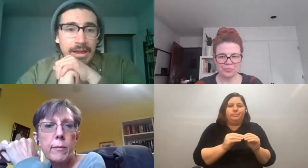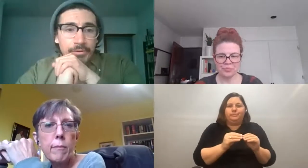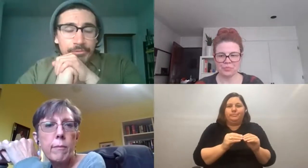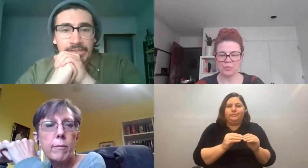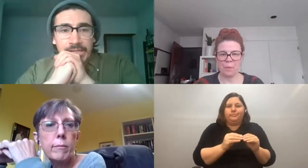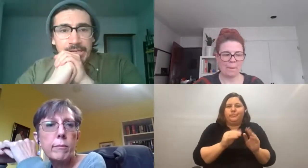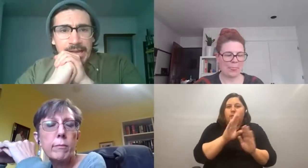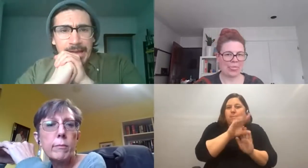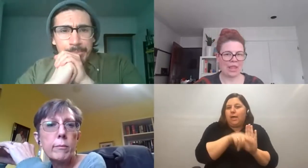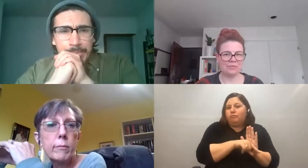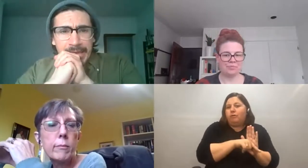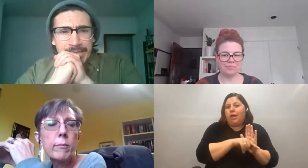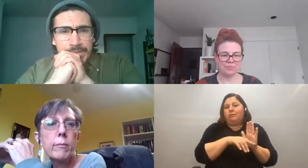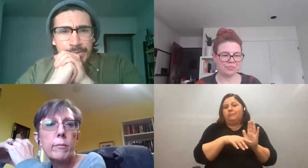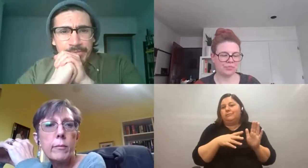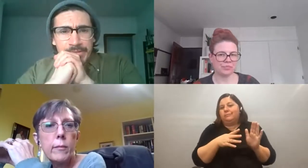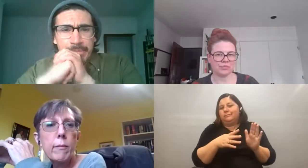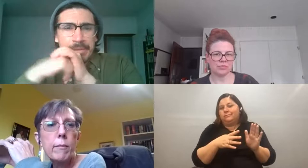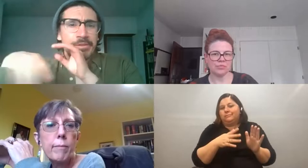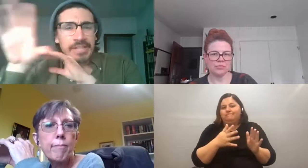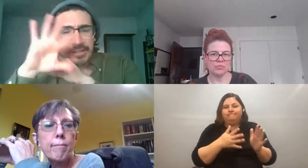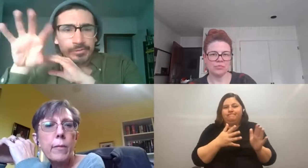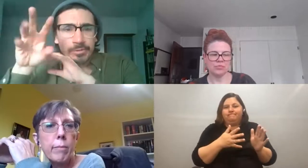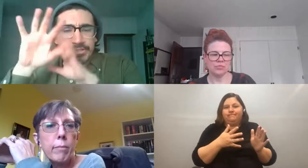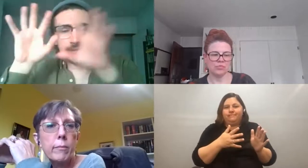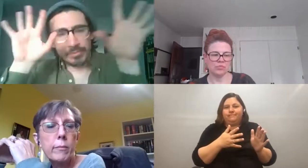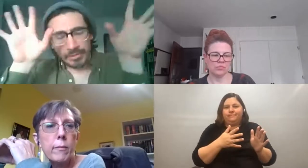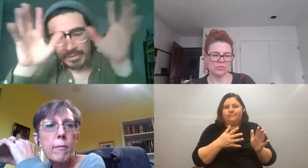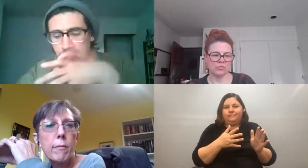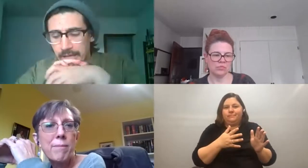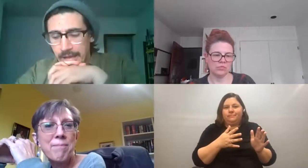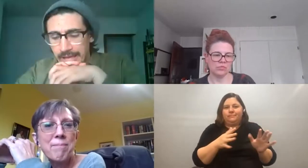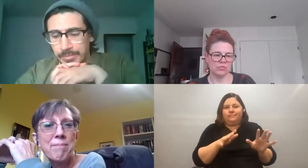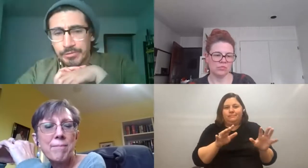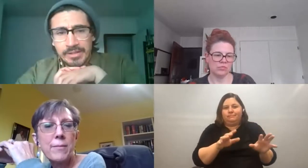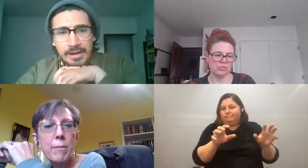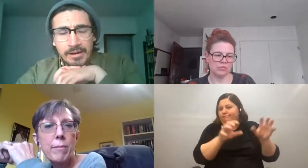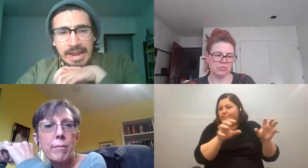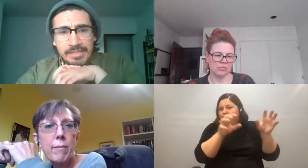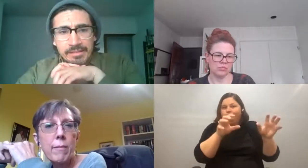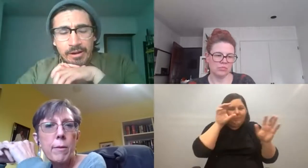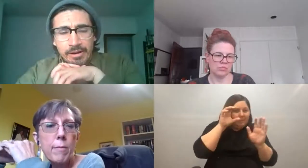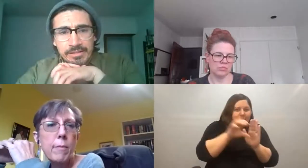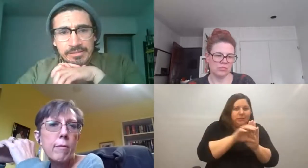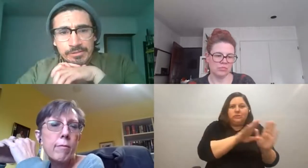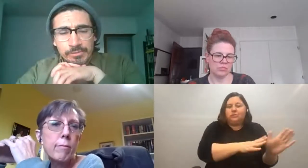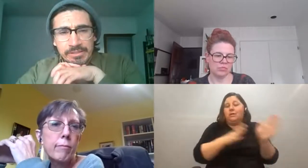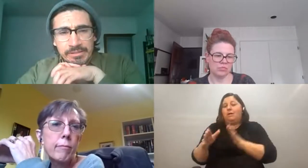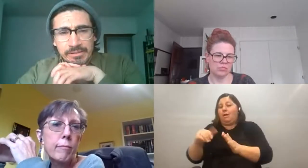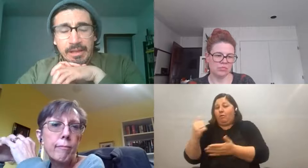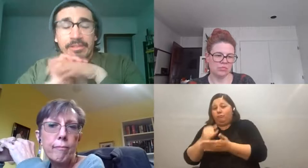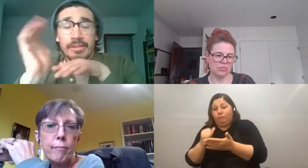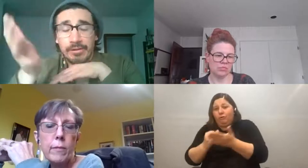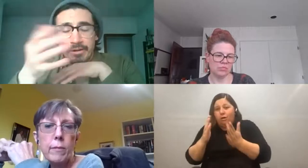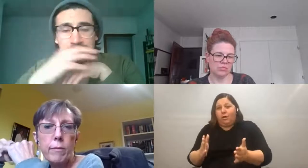background um and sort of maybe those kind of flourishes or uh imagery there and then the artist is doing